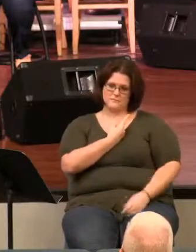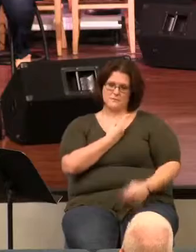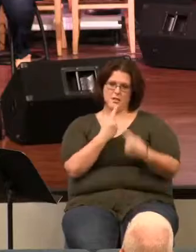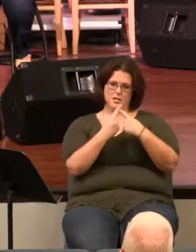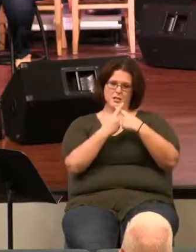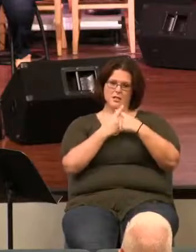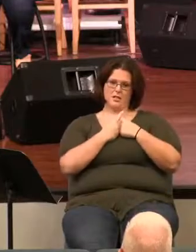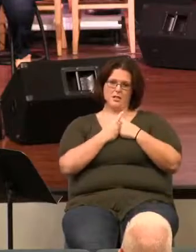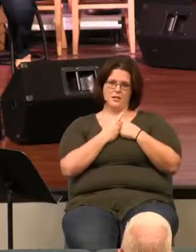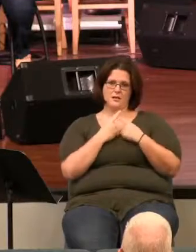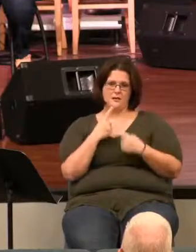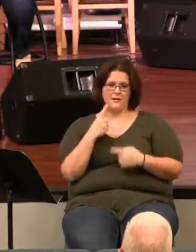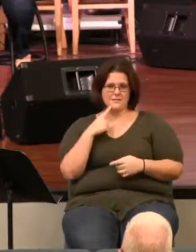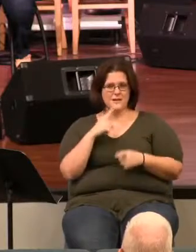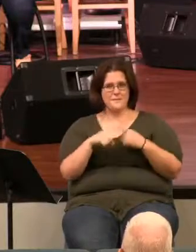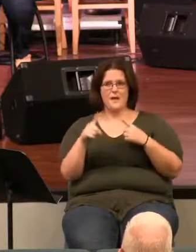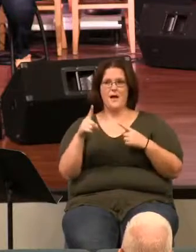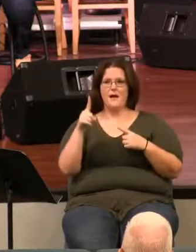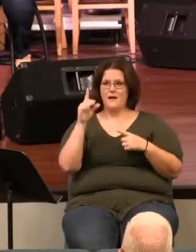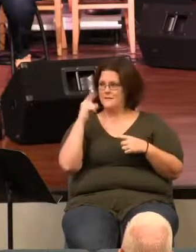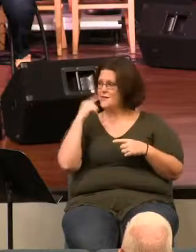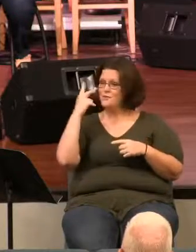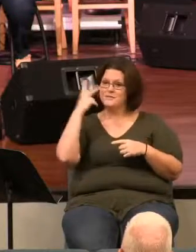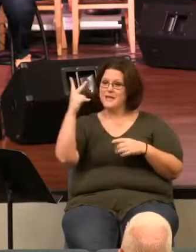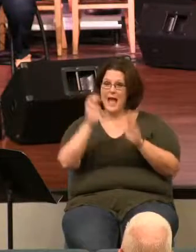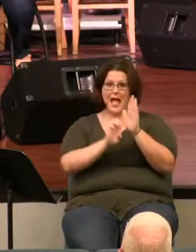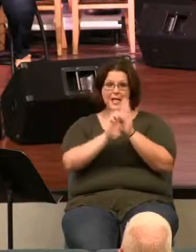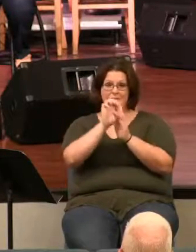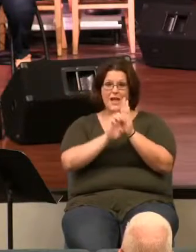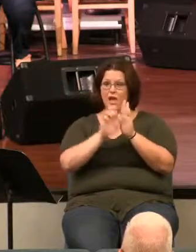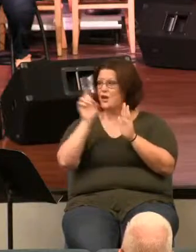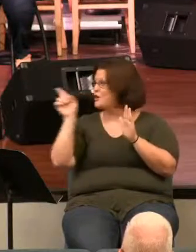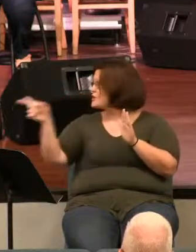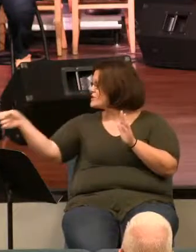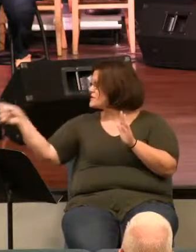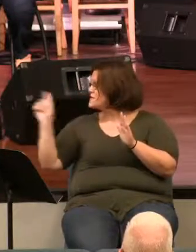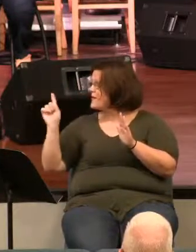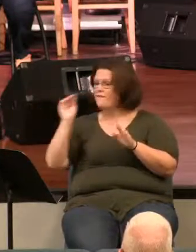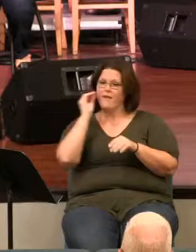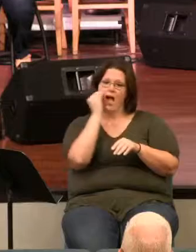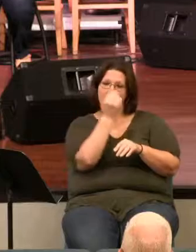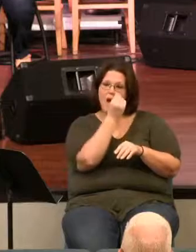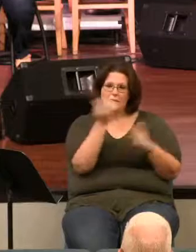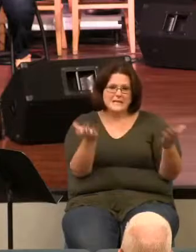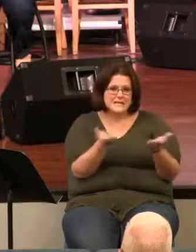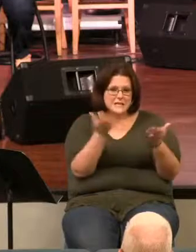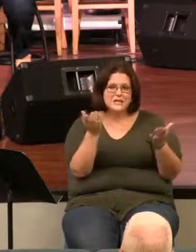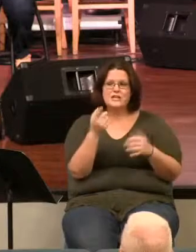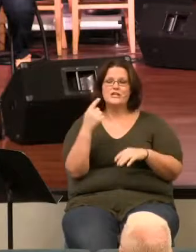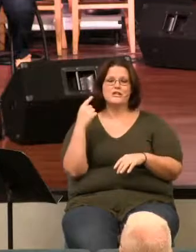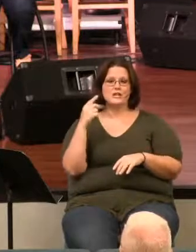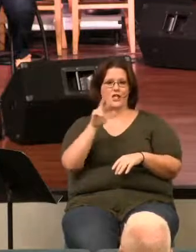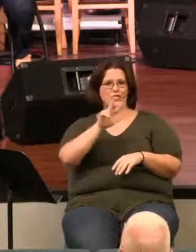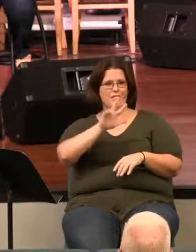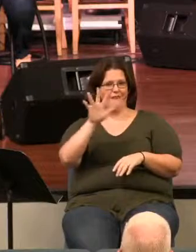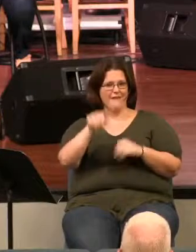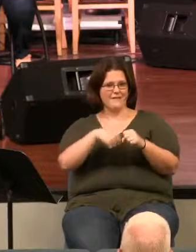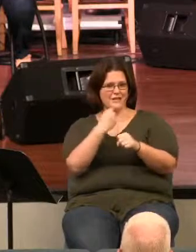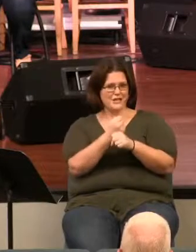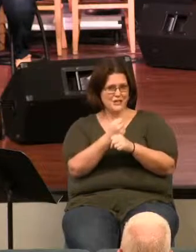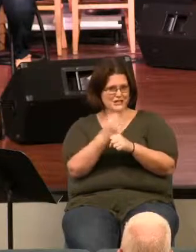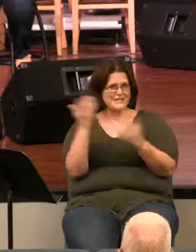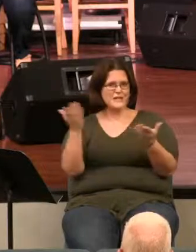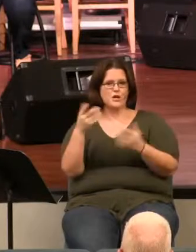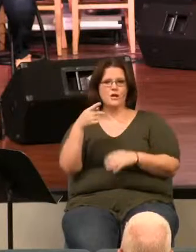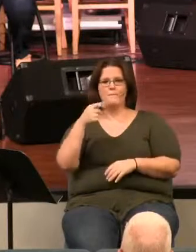34 years, right? The flowers on the altar, if you see Miss Audrey Savage, please congratulate her on 35 years. Brother Paul's